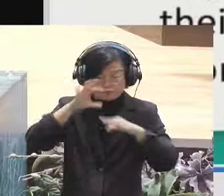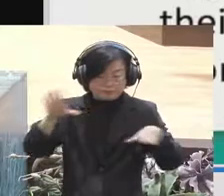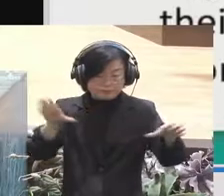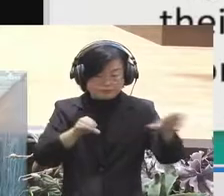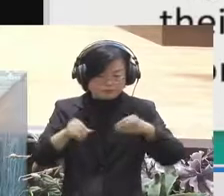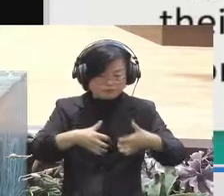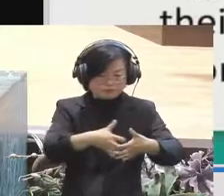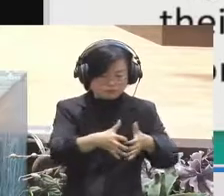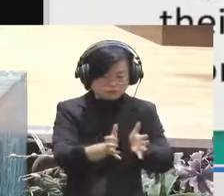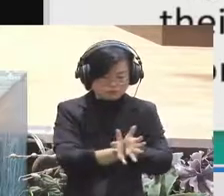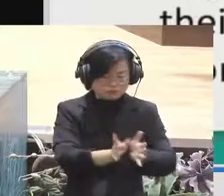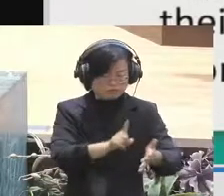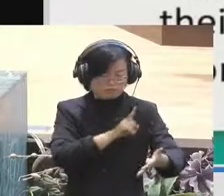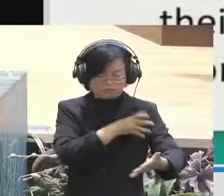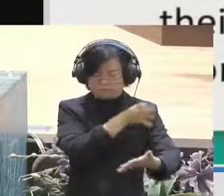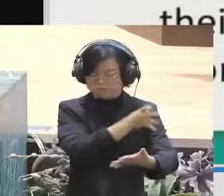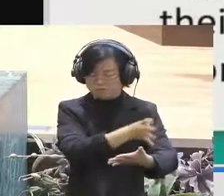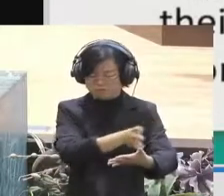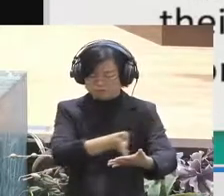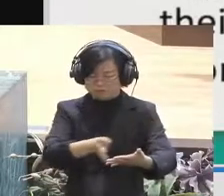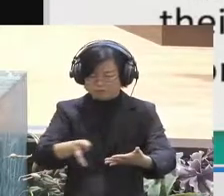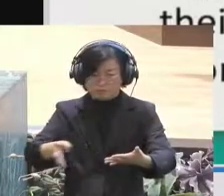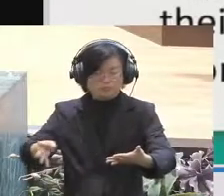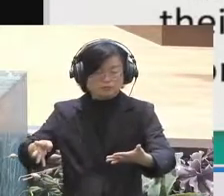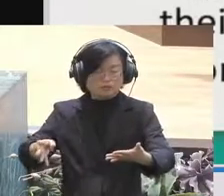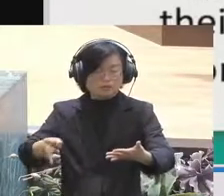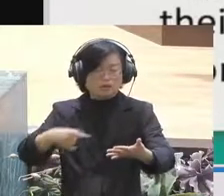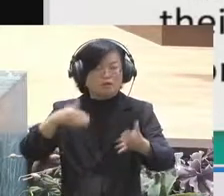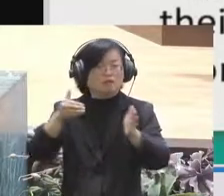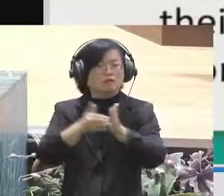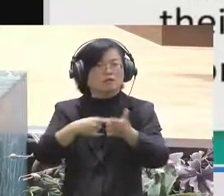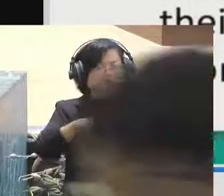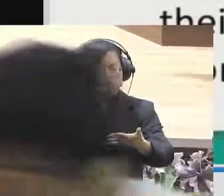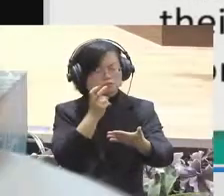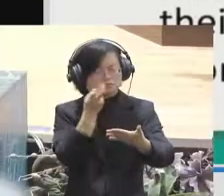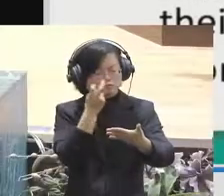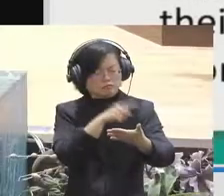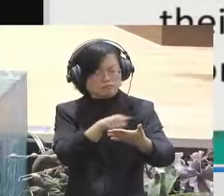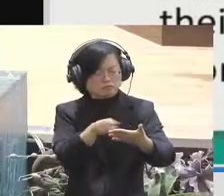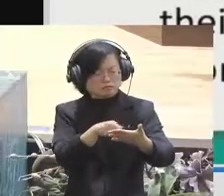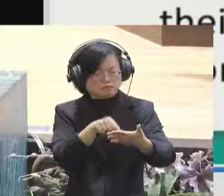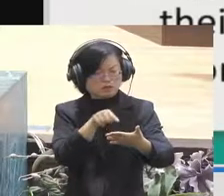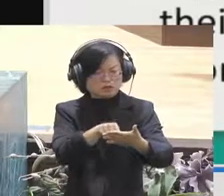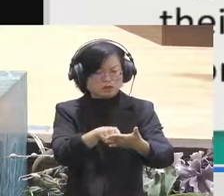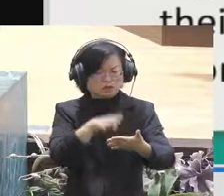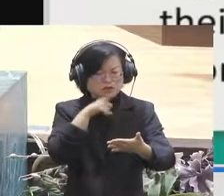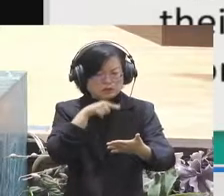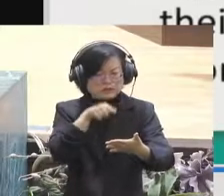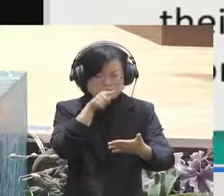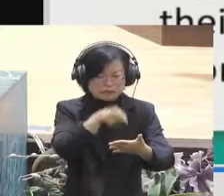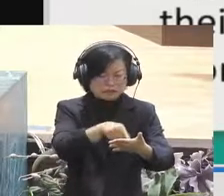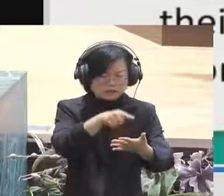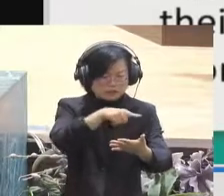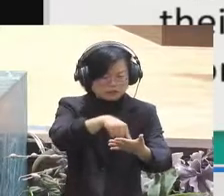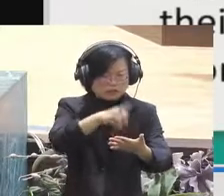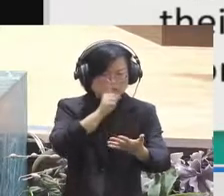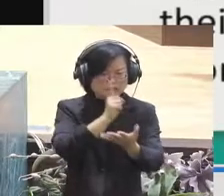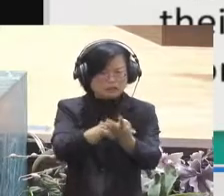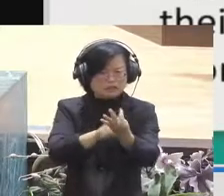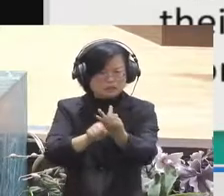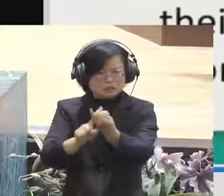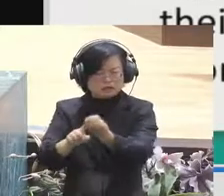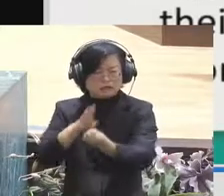segregated by the frequency, either the data will be shared on daily basis or weekly basis or monthly basis or yearly or quarterly. Secondly, to creating a